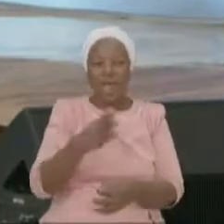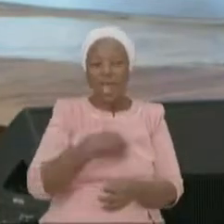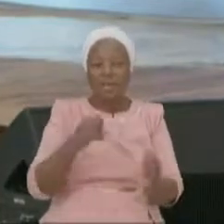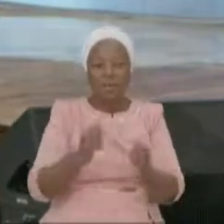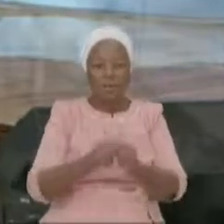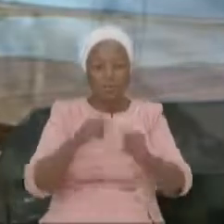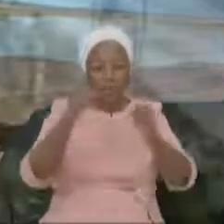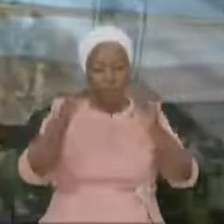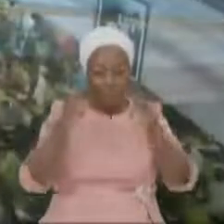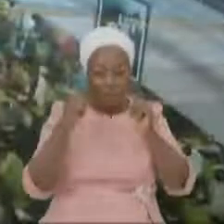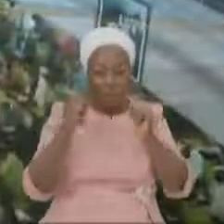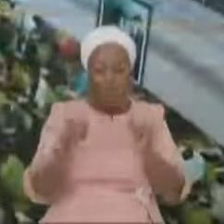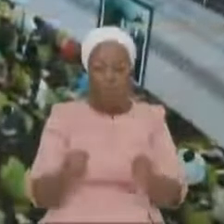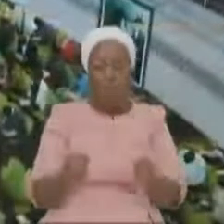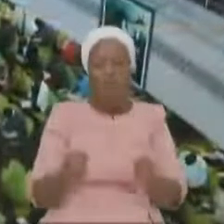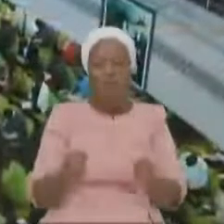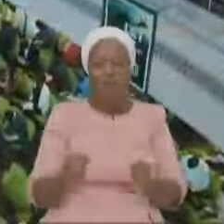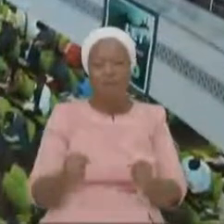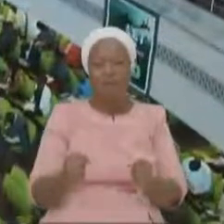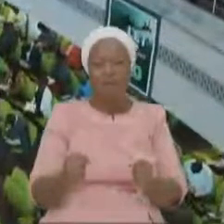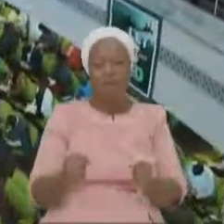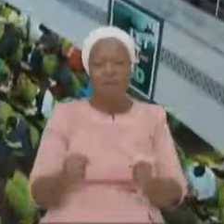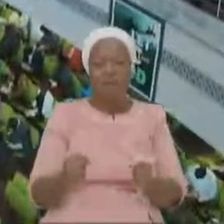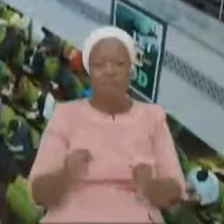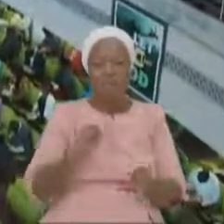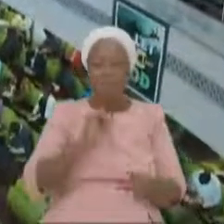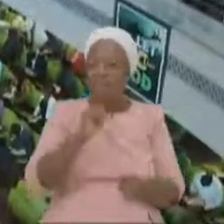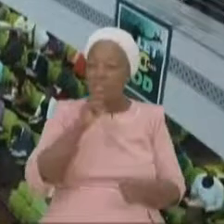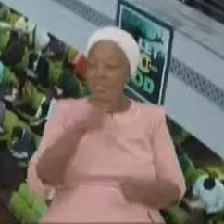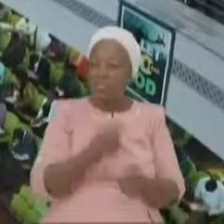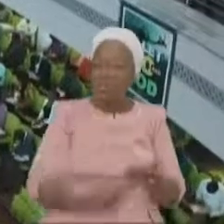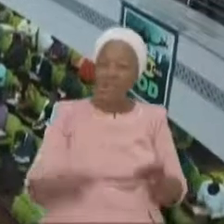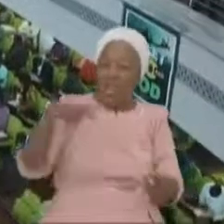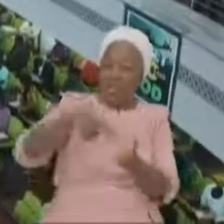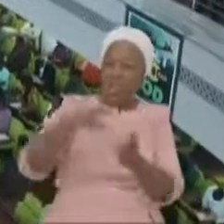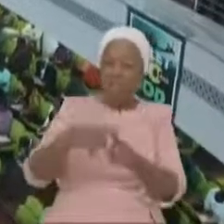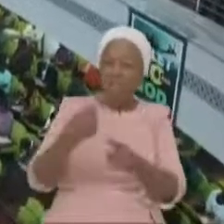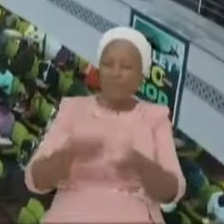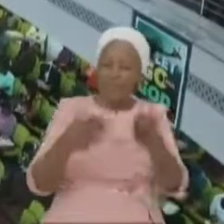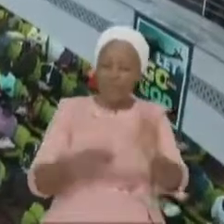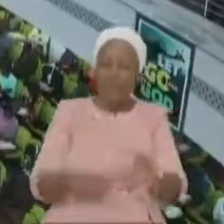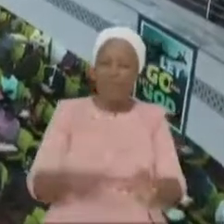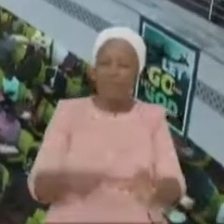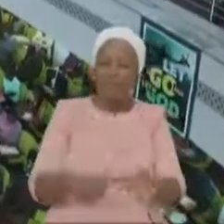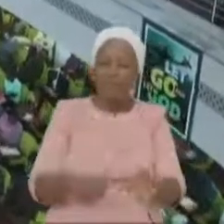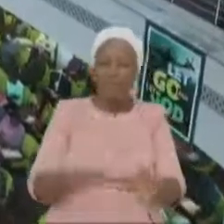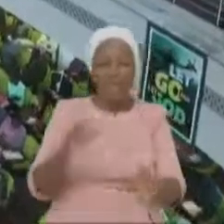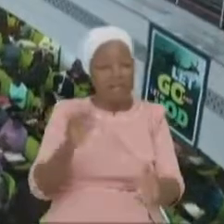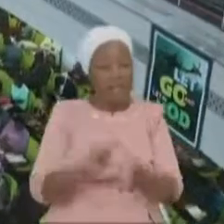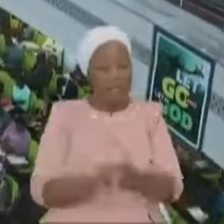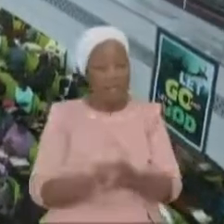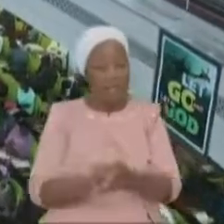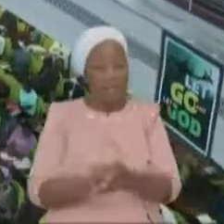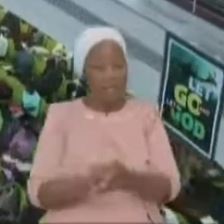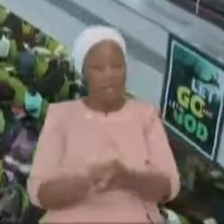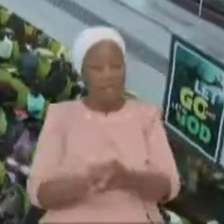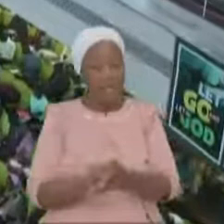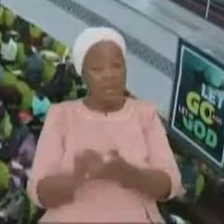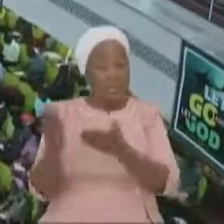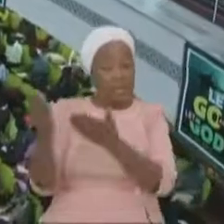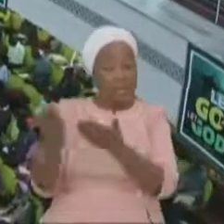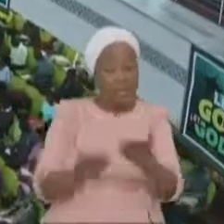power. It's not the rising from the dead that causes the